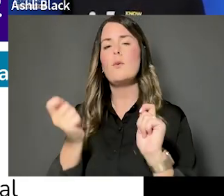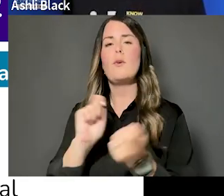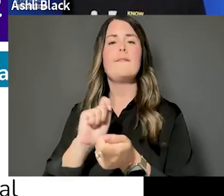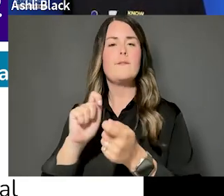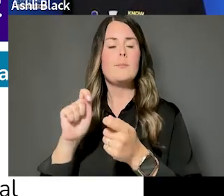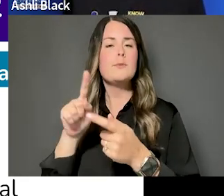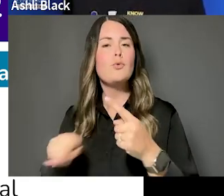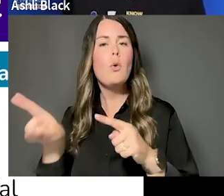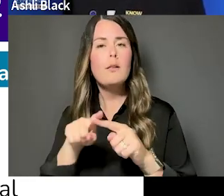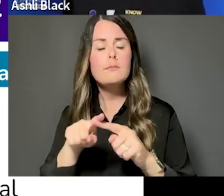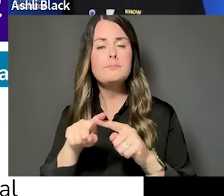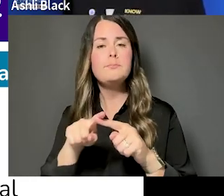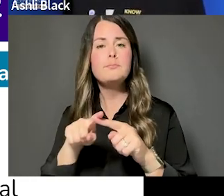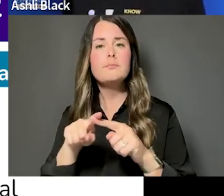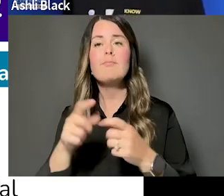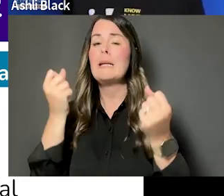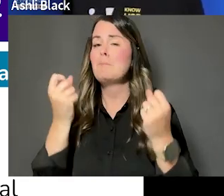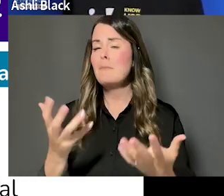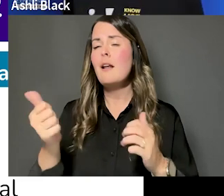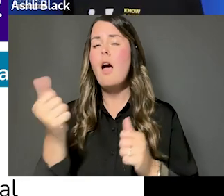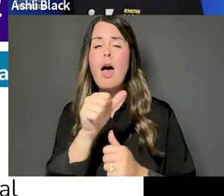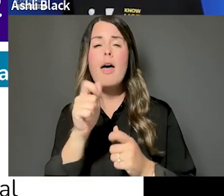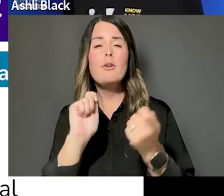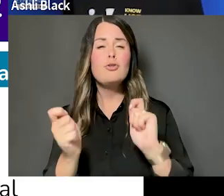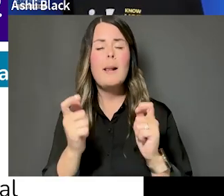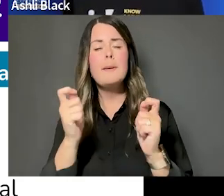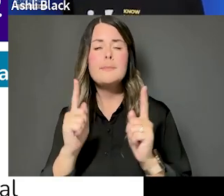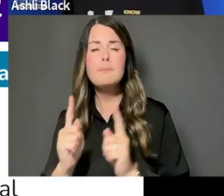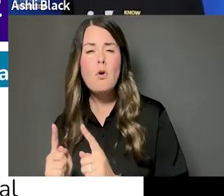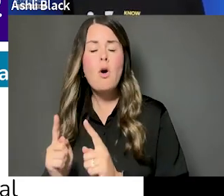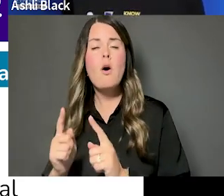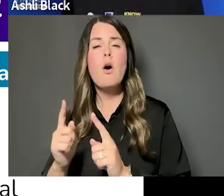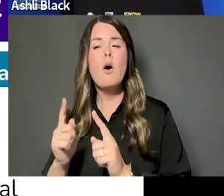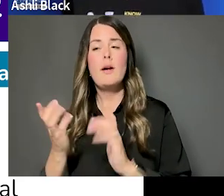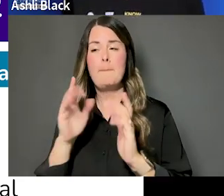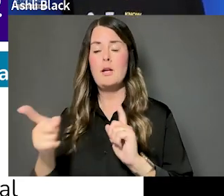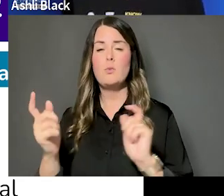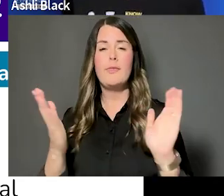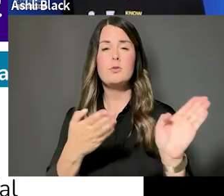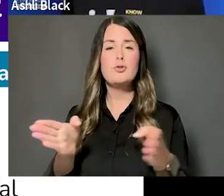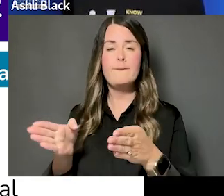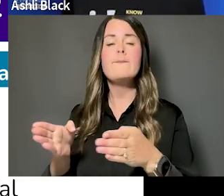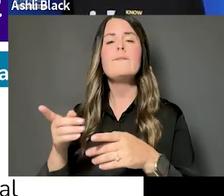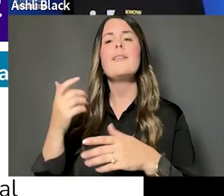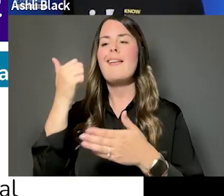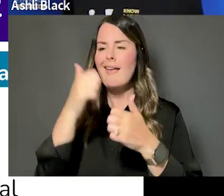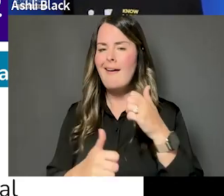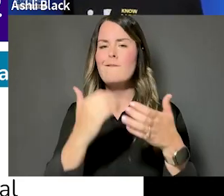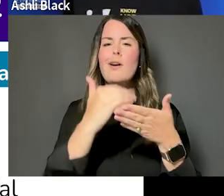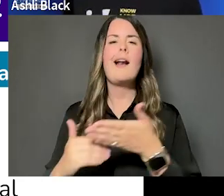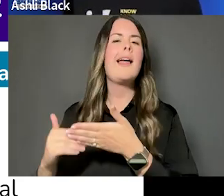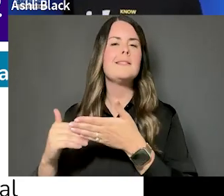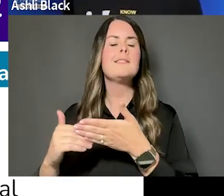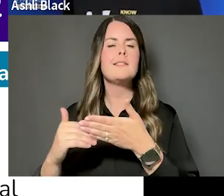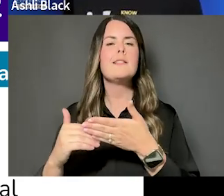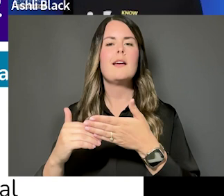transforming circles. While many of the other changes were small compared to these more noticeable shifts, every lesson was